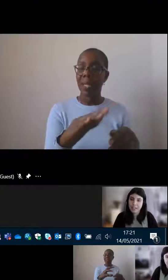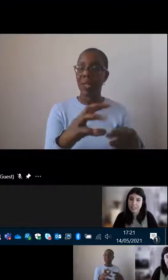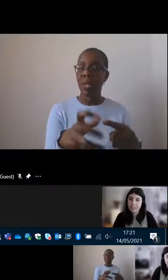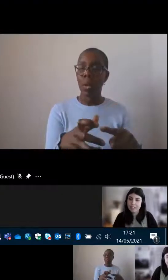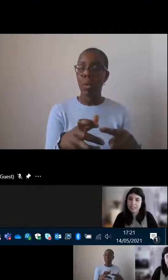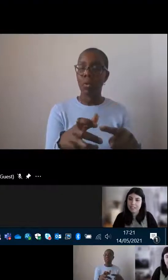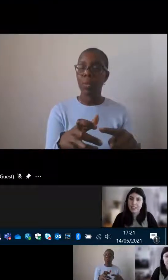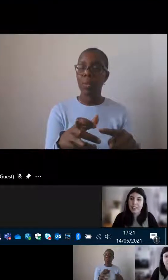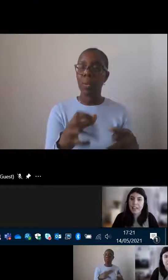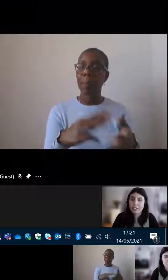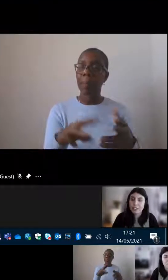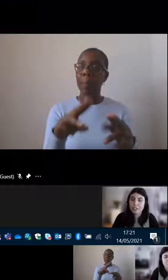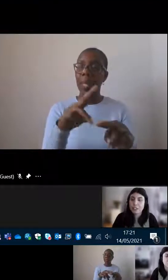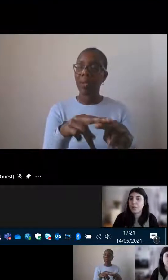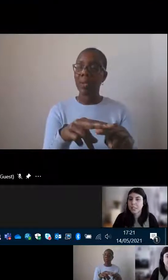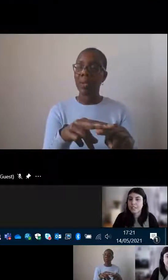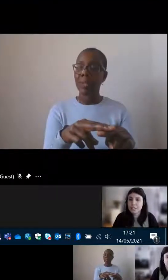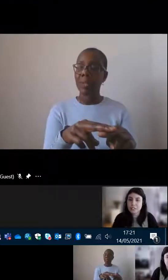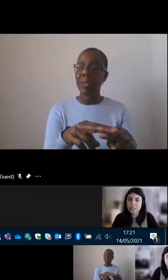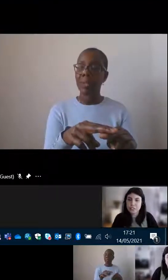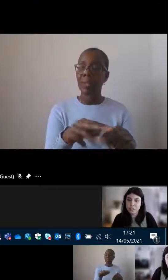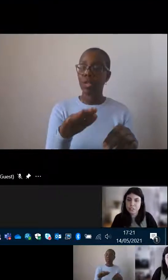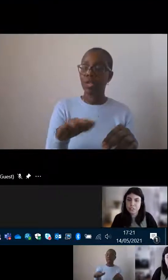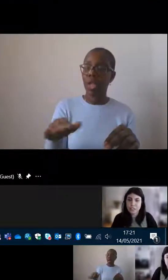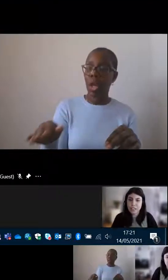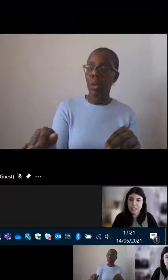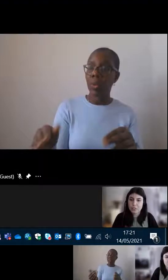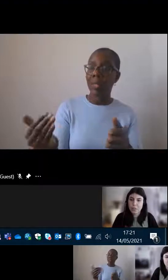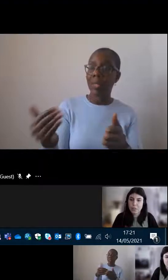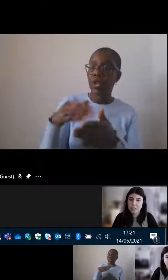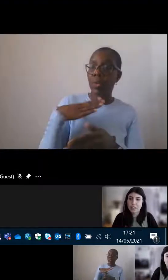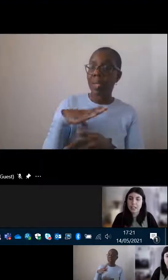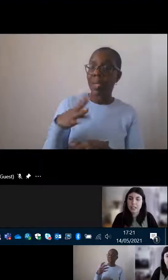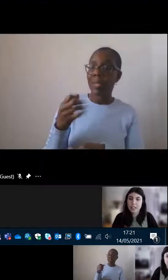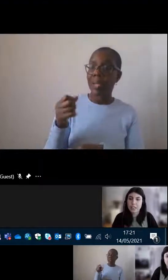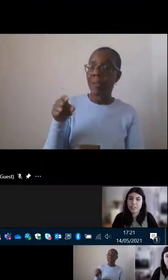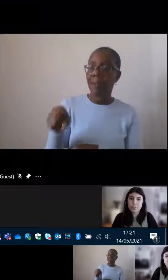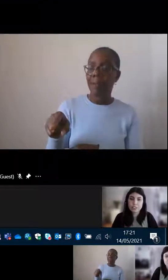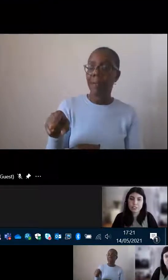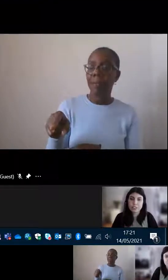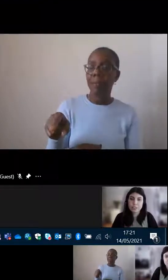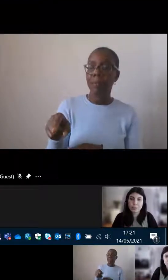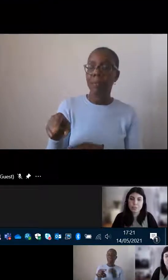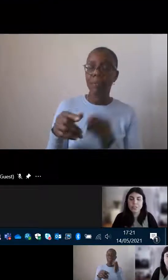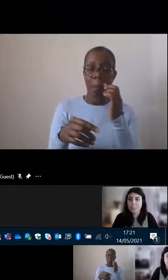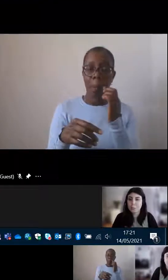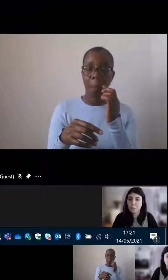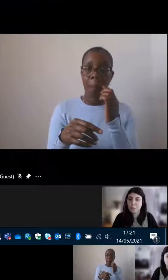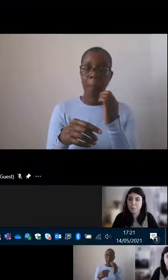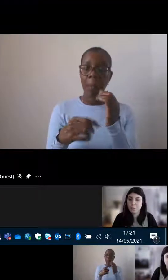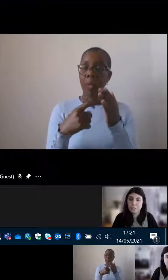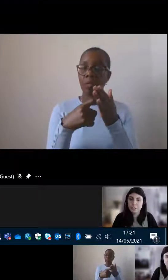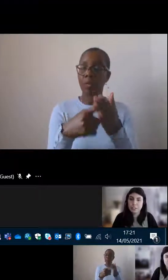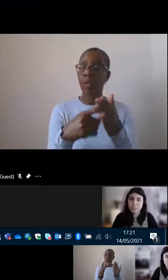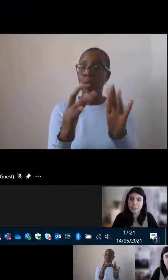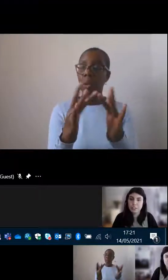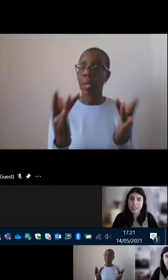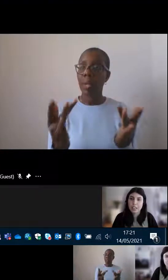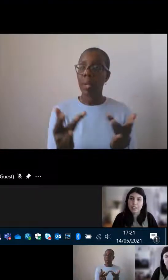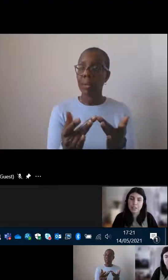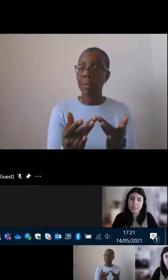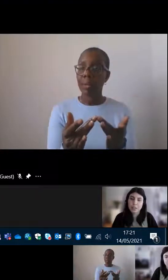It's online and you can complete a self-referral online as well. And to register or to find out more